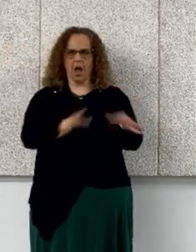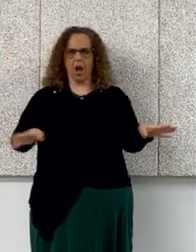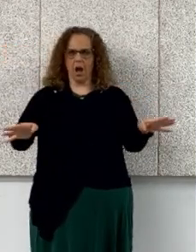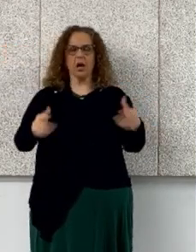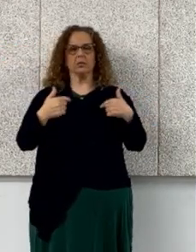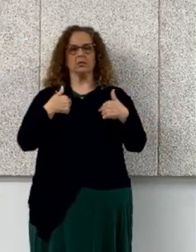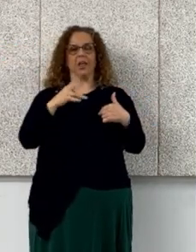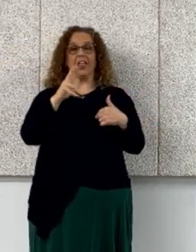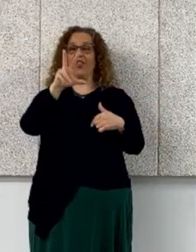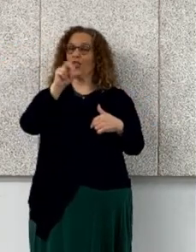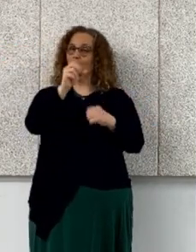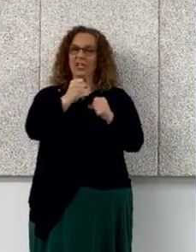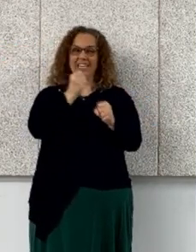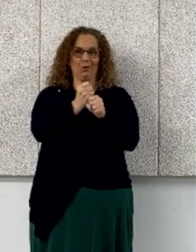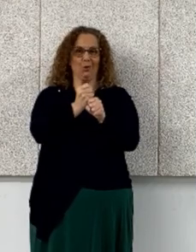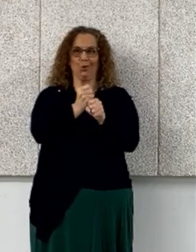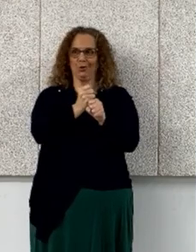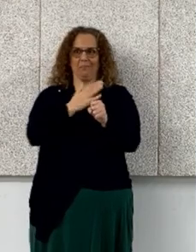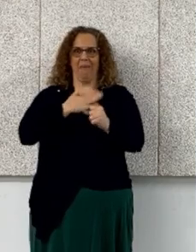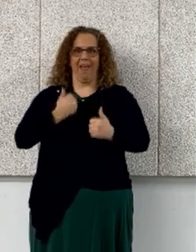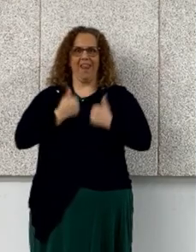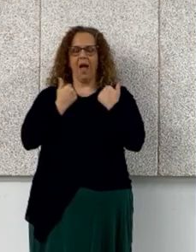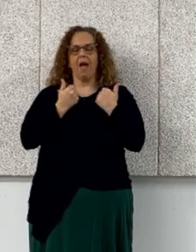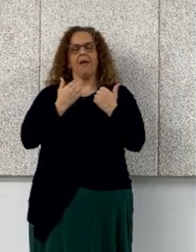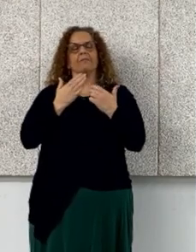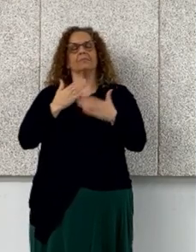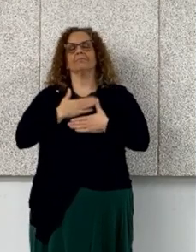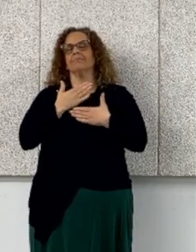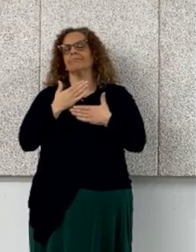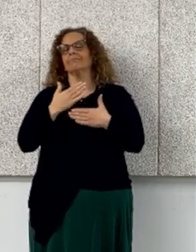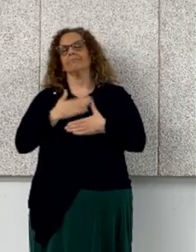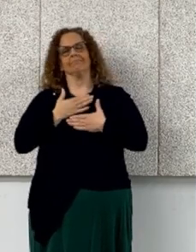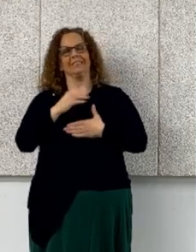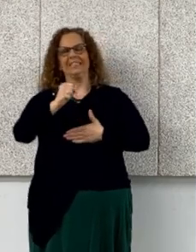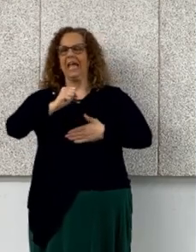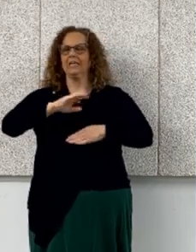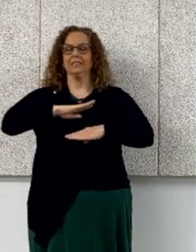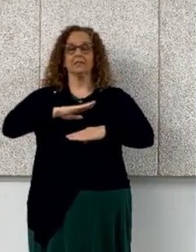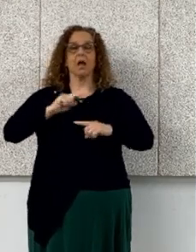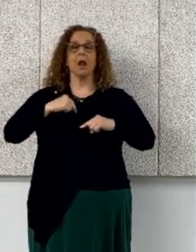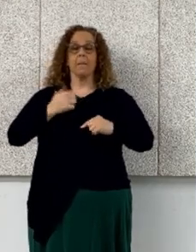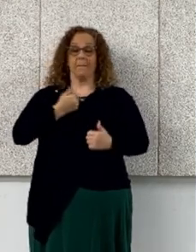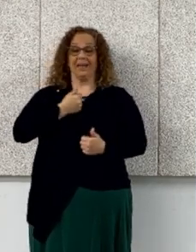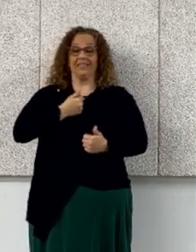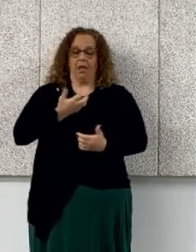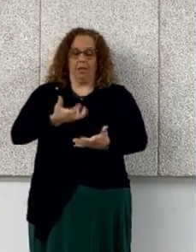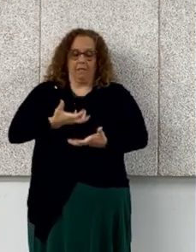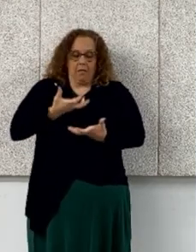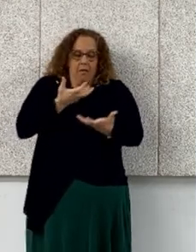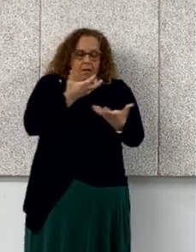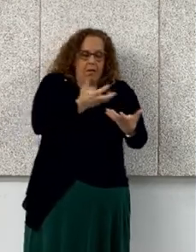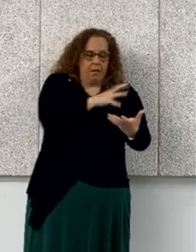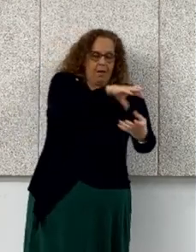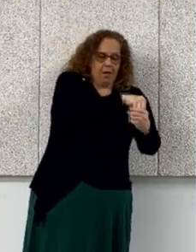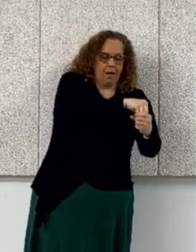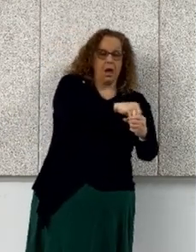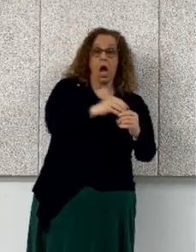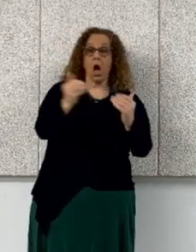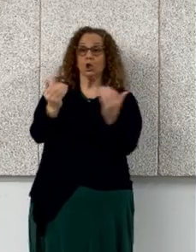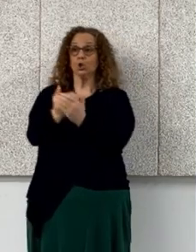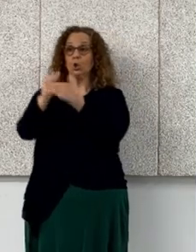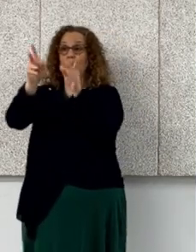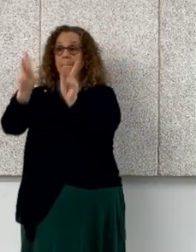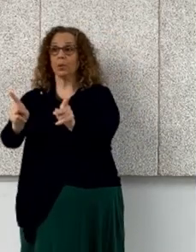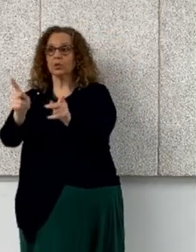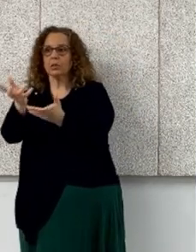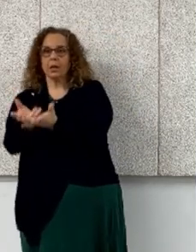for 30 years, and it's been an incredible joy. But I also felt like I've brought a lot of myself to it, and what will new people bring to it? And how could here